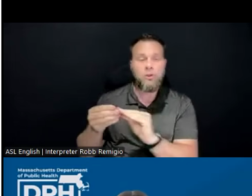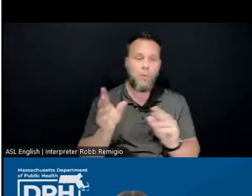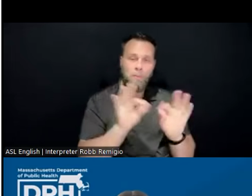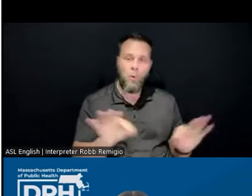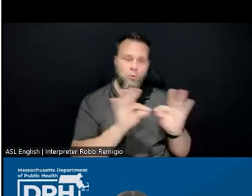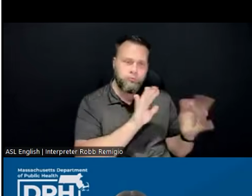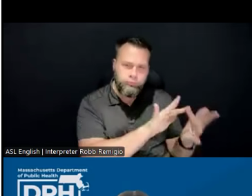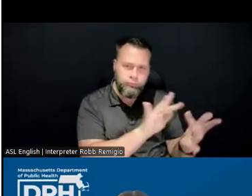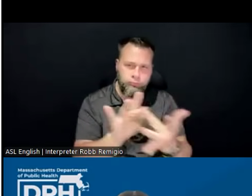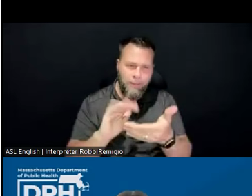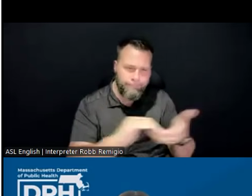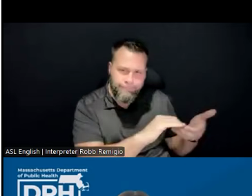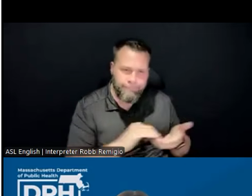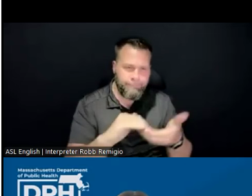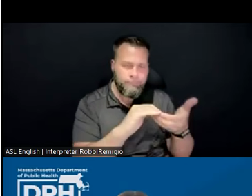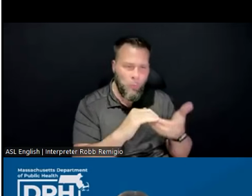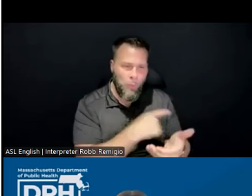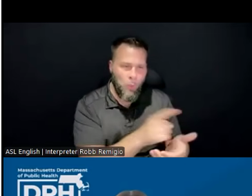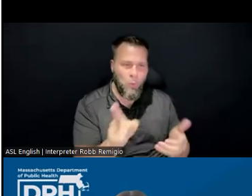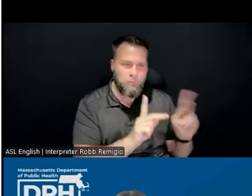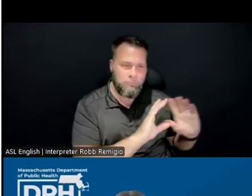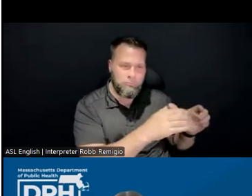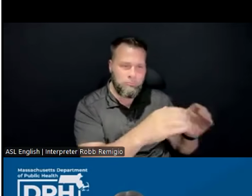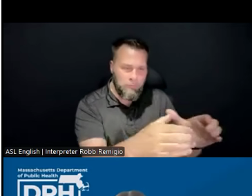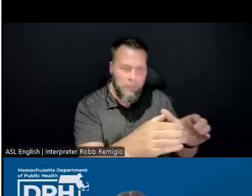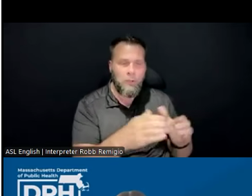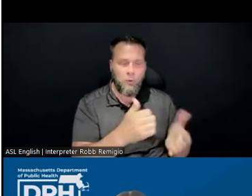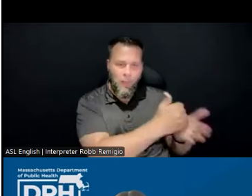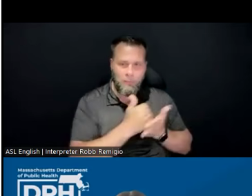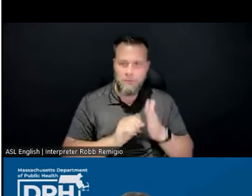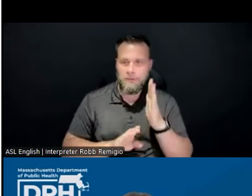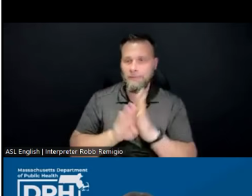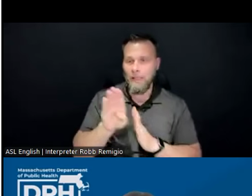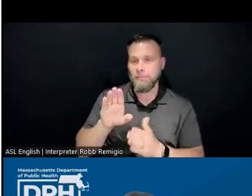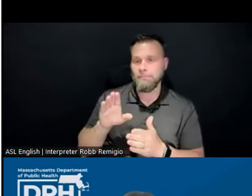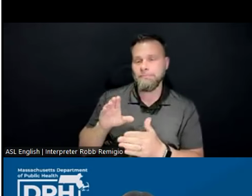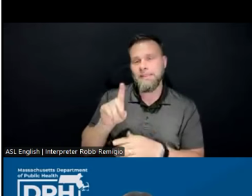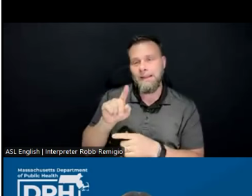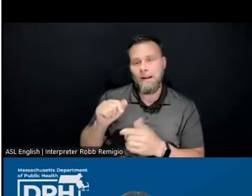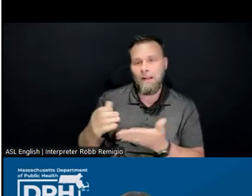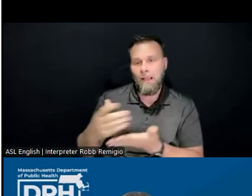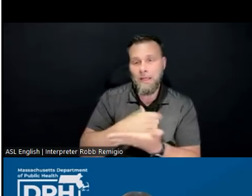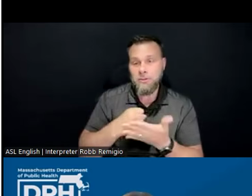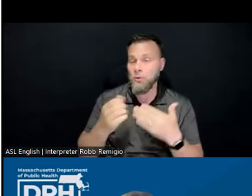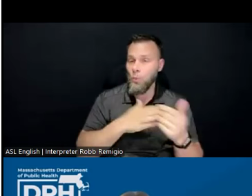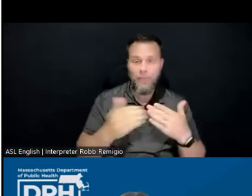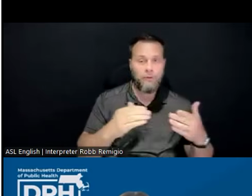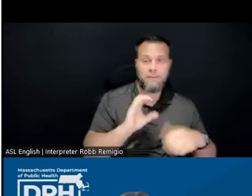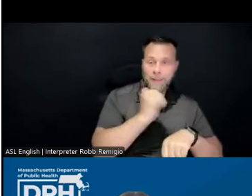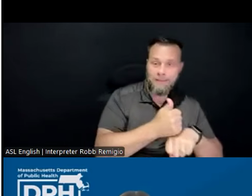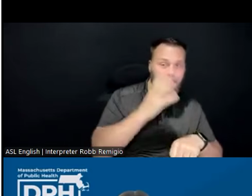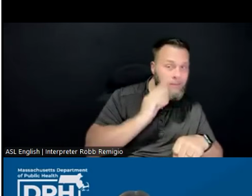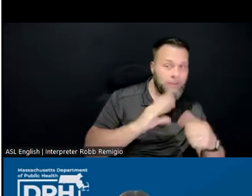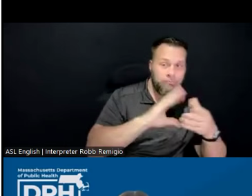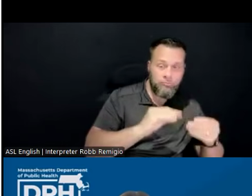partners from these communities to develop our data collection, whether it's our survey data or our qualitative data,